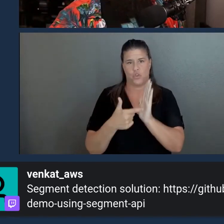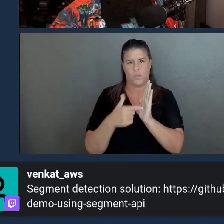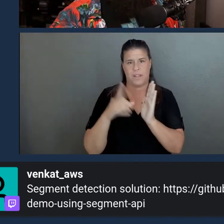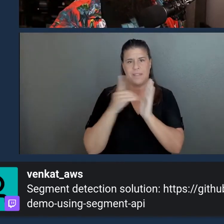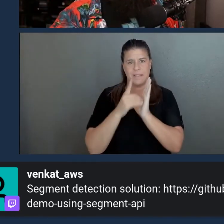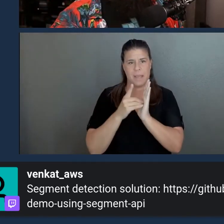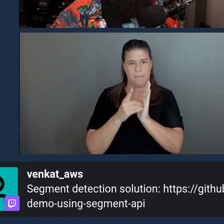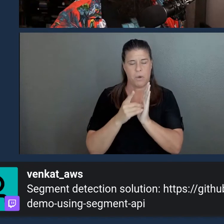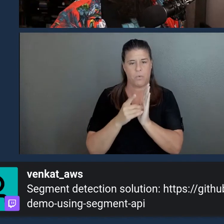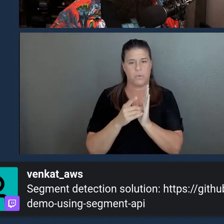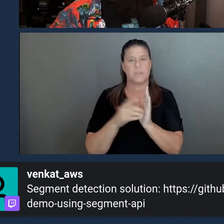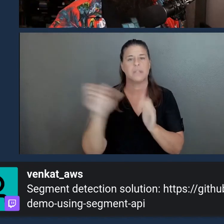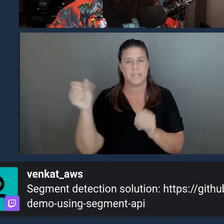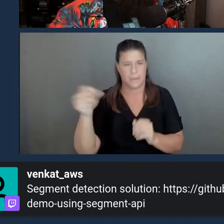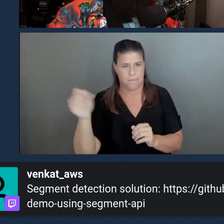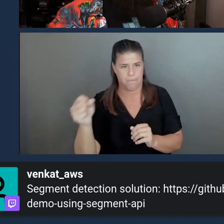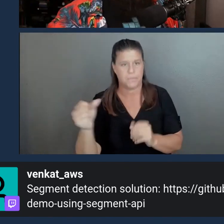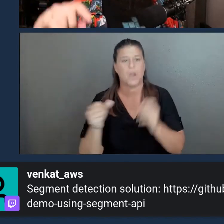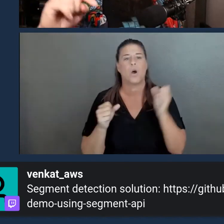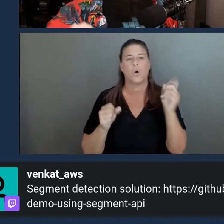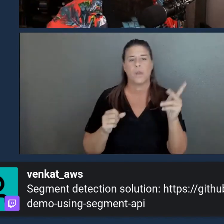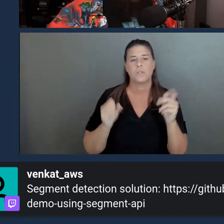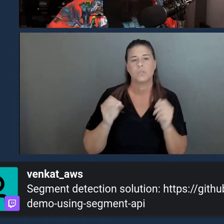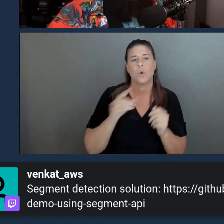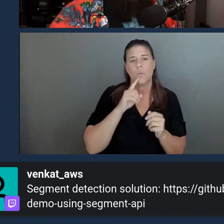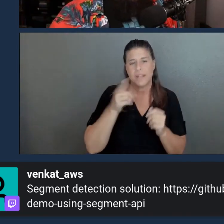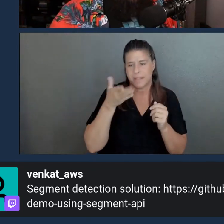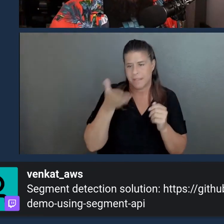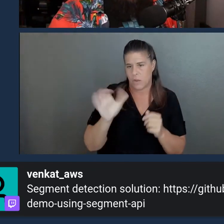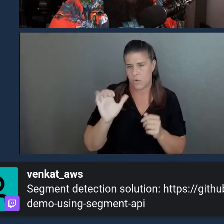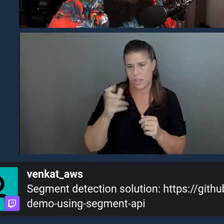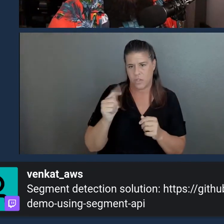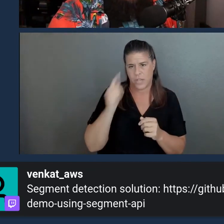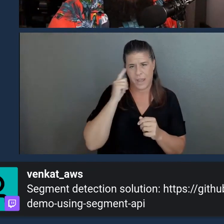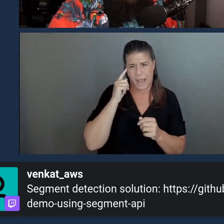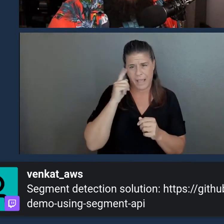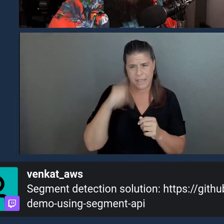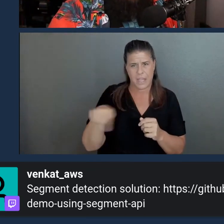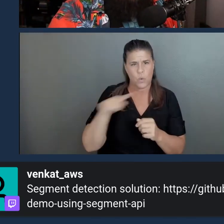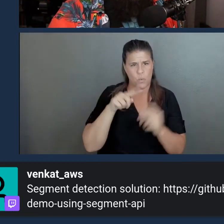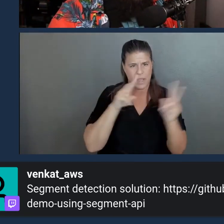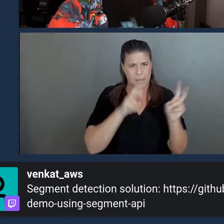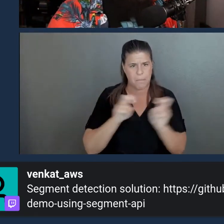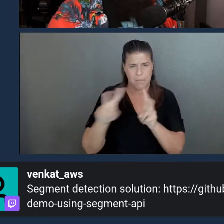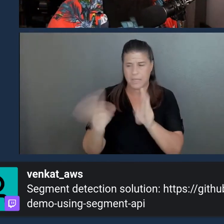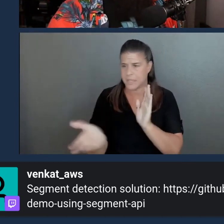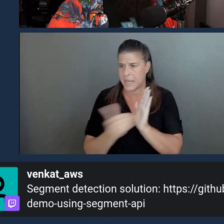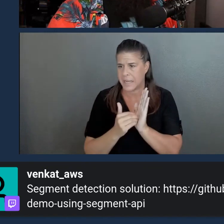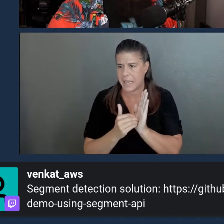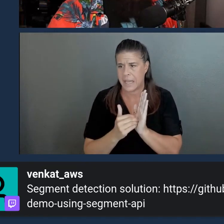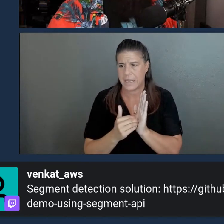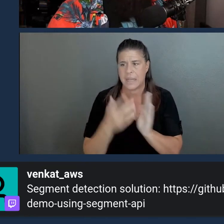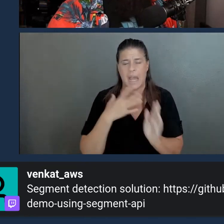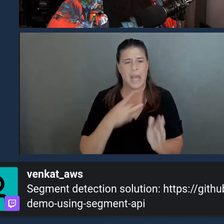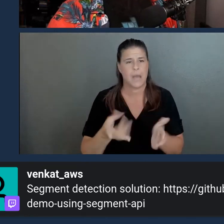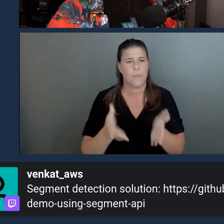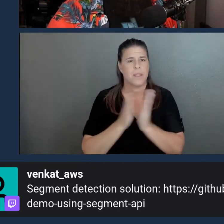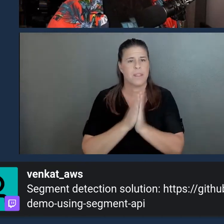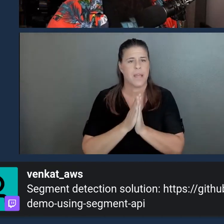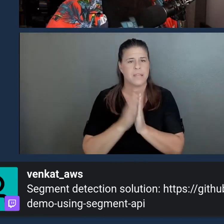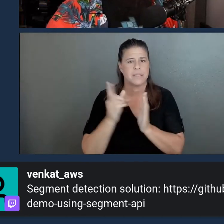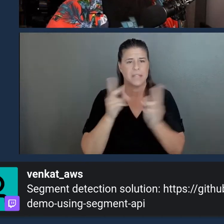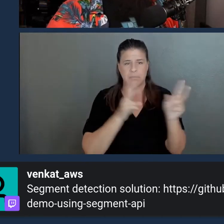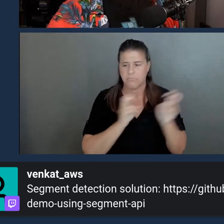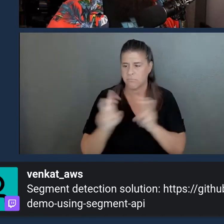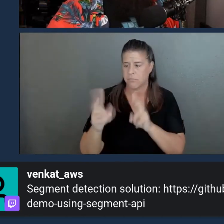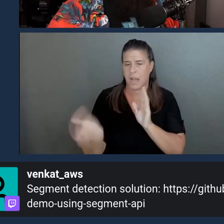have showed us. Okay, so it's in the chat. I think we can paste it here again. If I would like to ask Venkat to paste it again